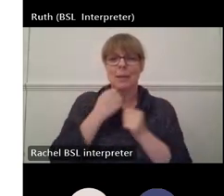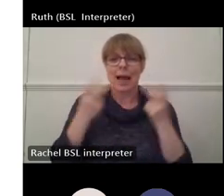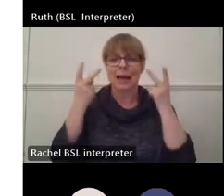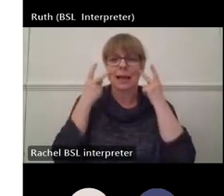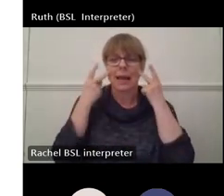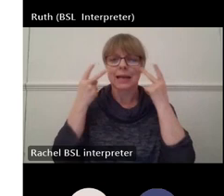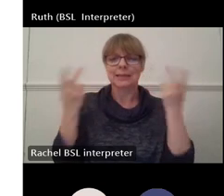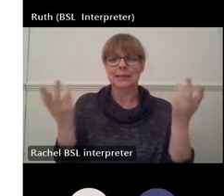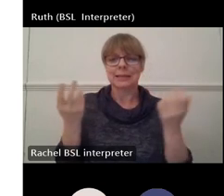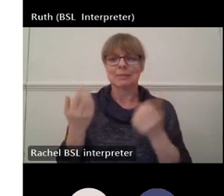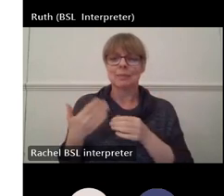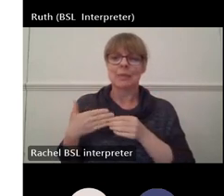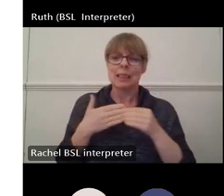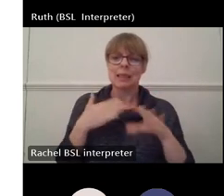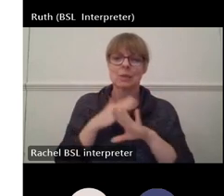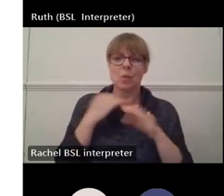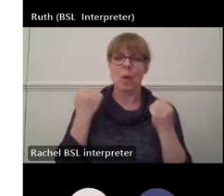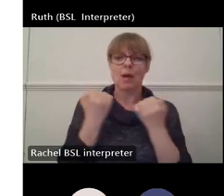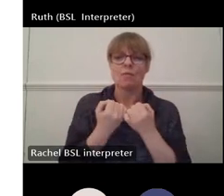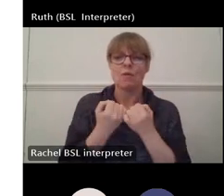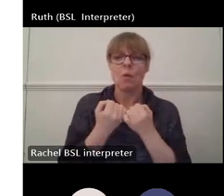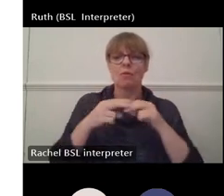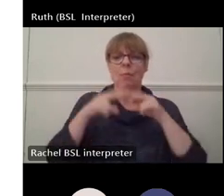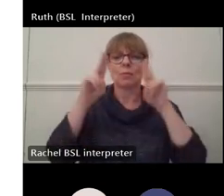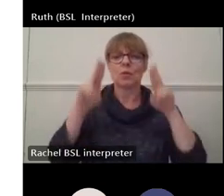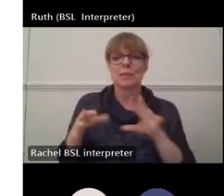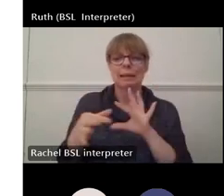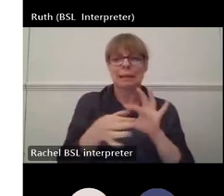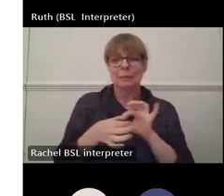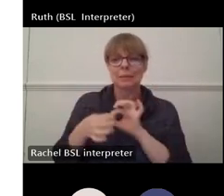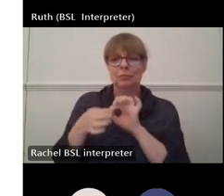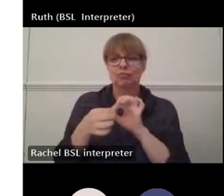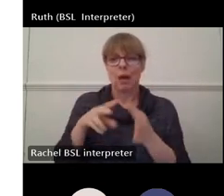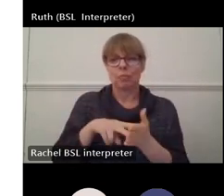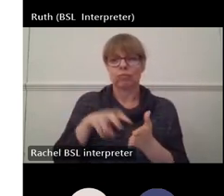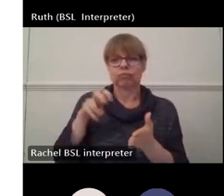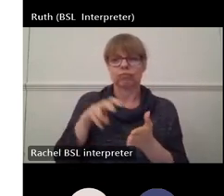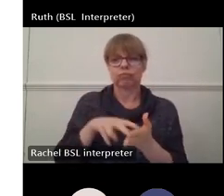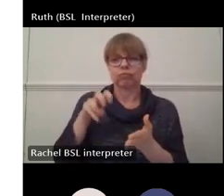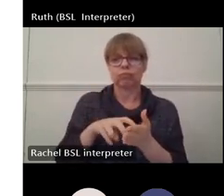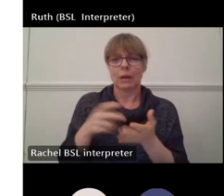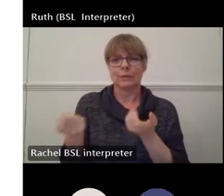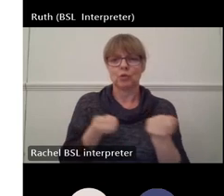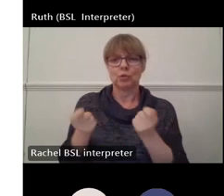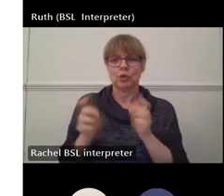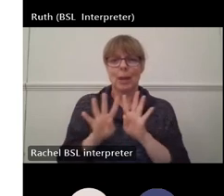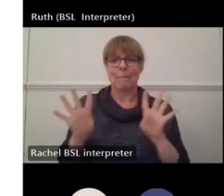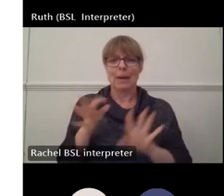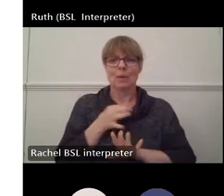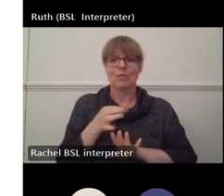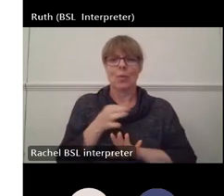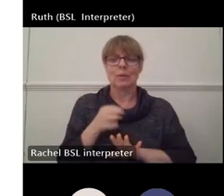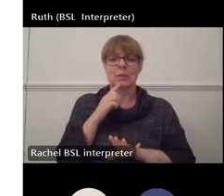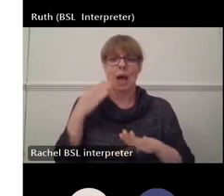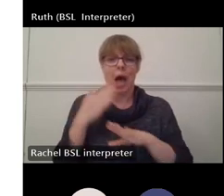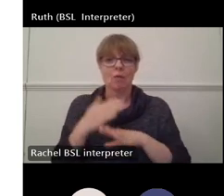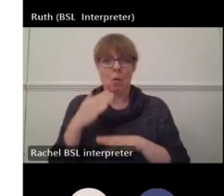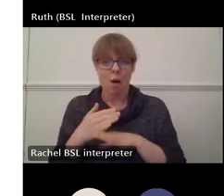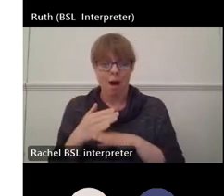Workforce at the Museums Association, and I'm absolutely delighted to be chairing this volunteer panel. Having worked in the